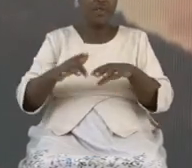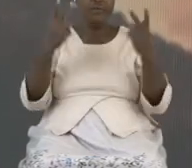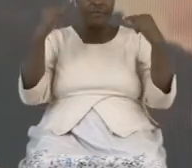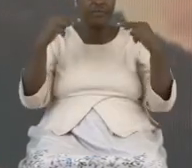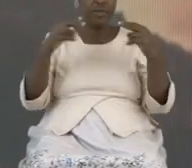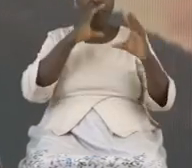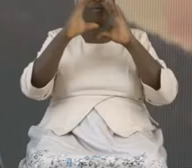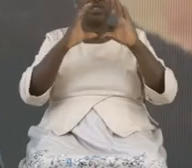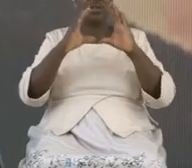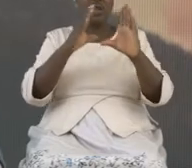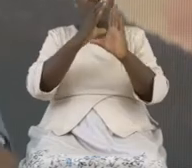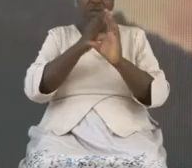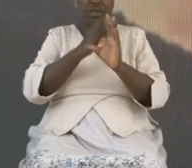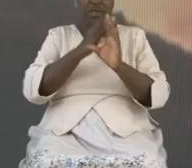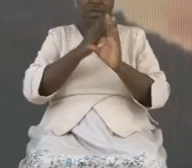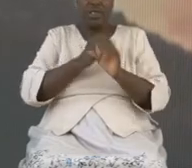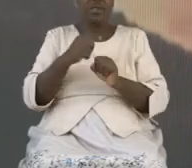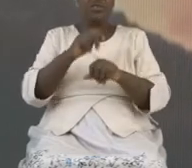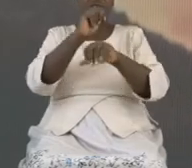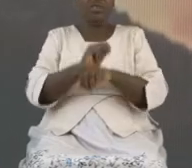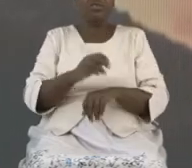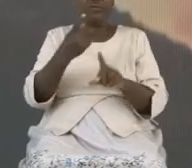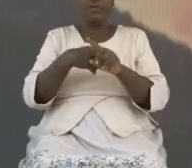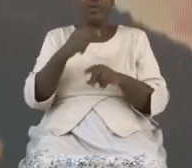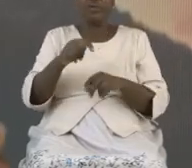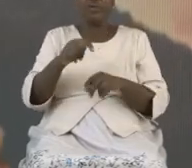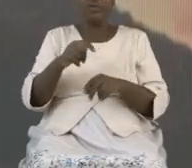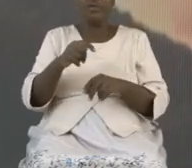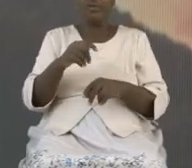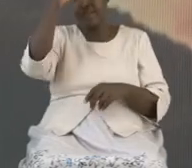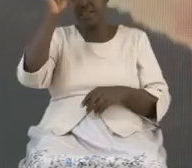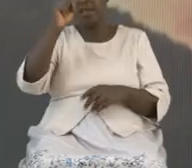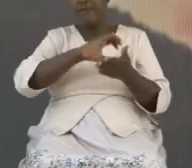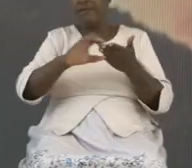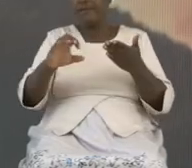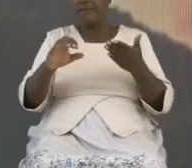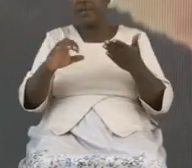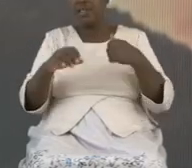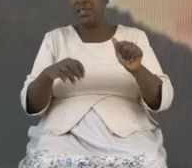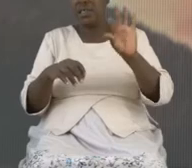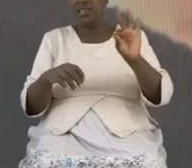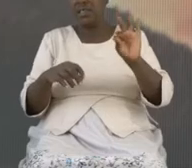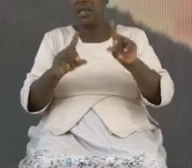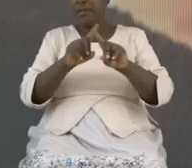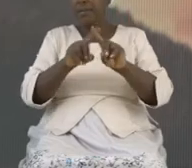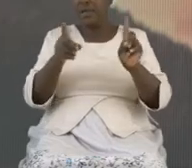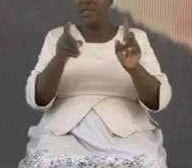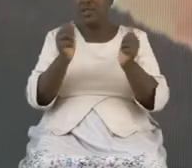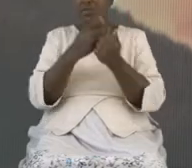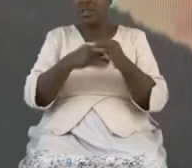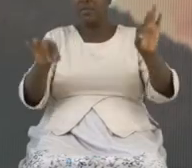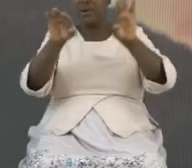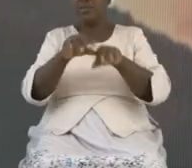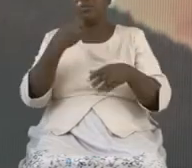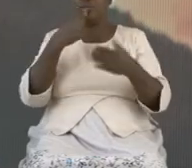by tradition from your fathers. Verse 19, but with the precious blood of